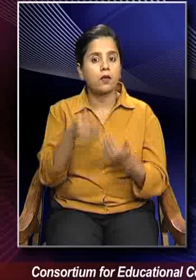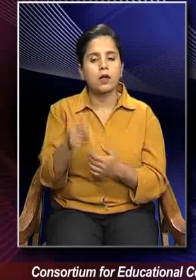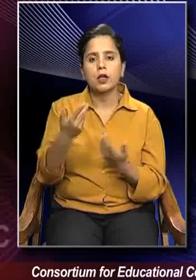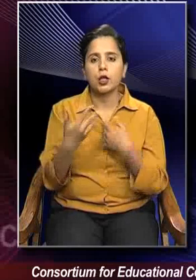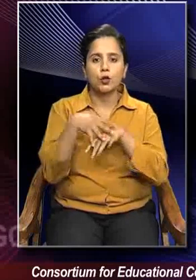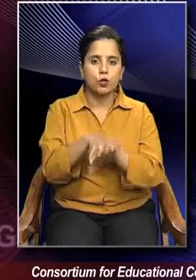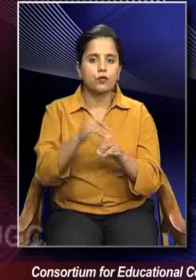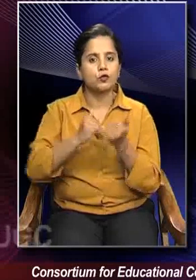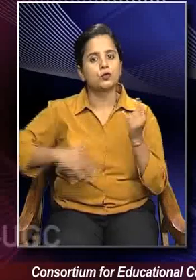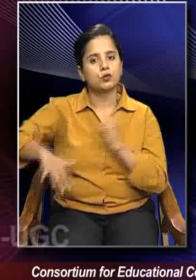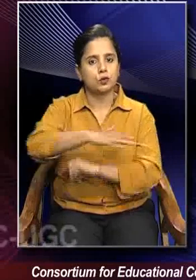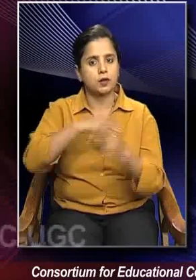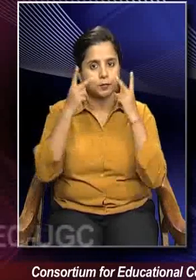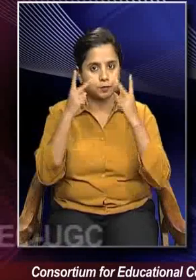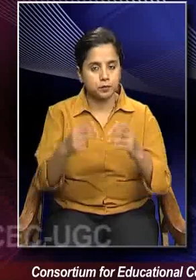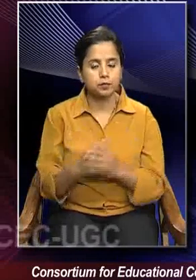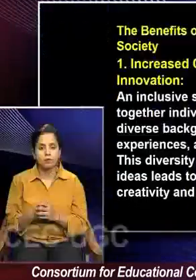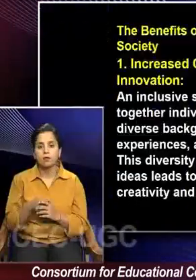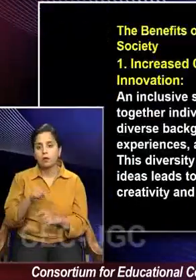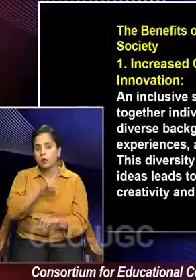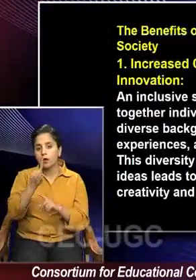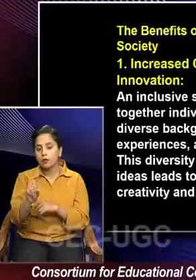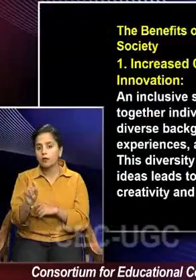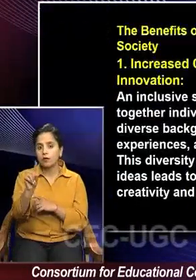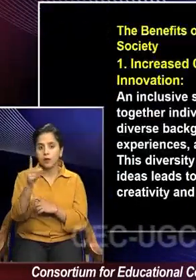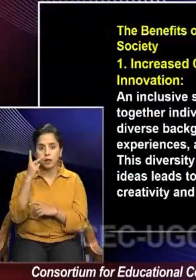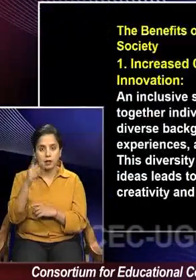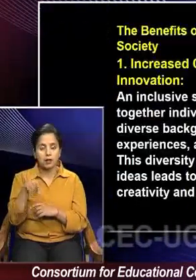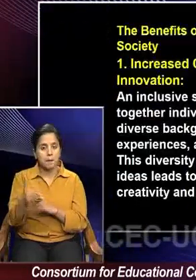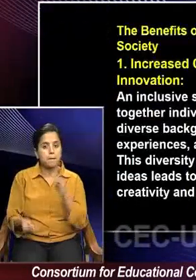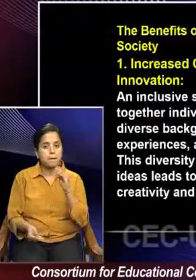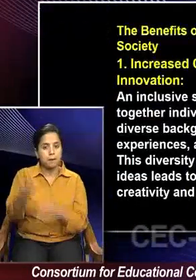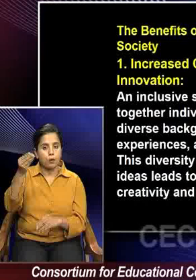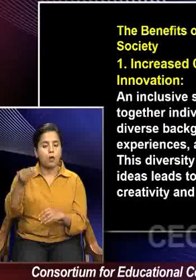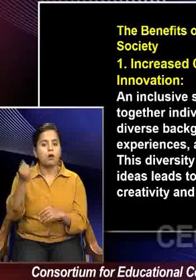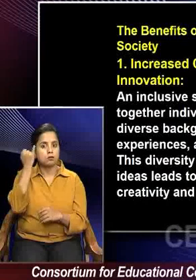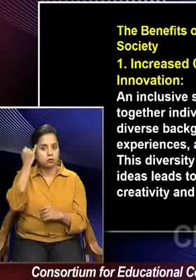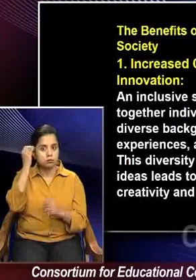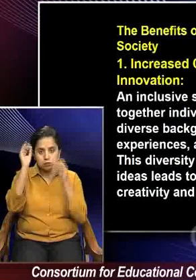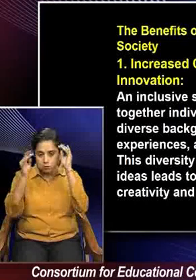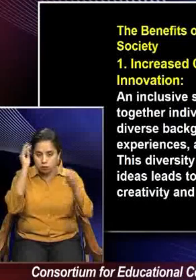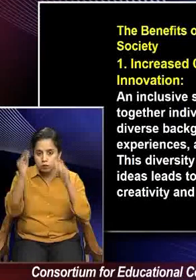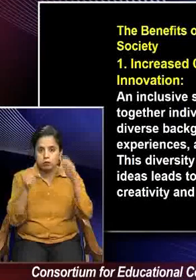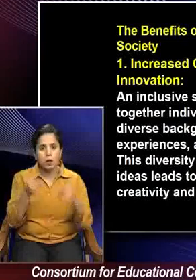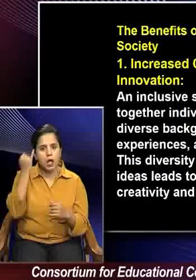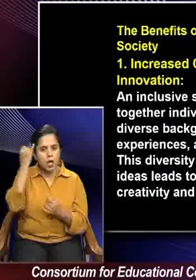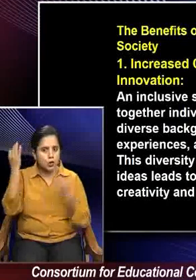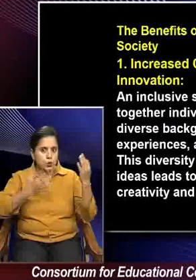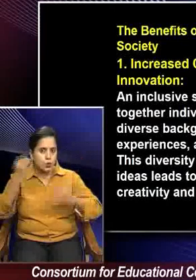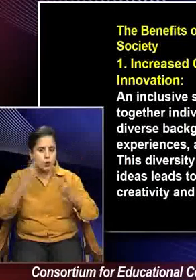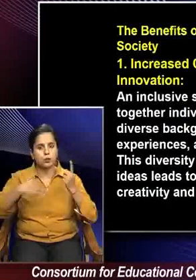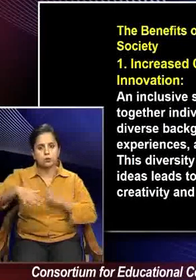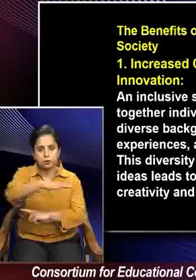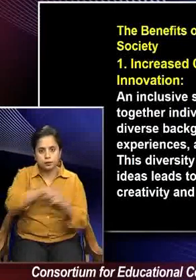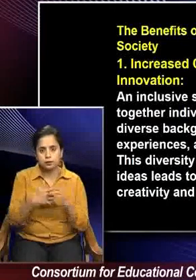inclusive society. The first is increased creativity and innovation.